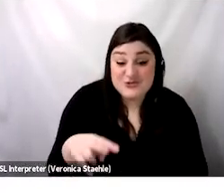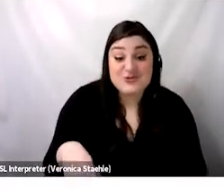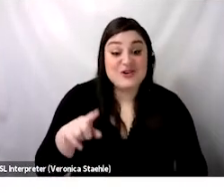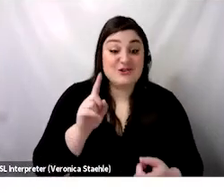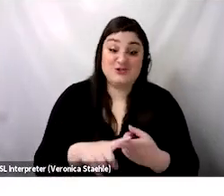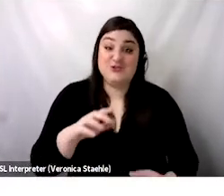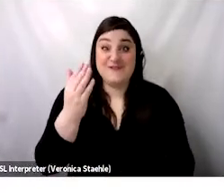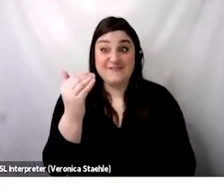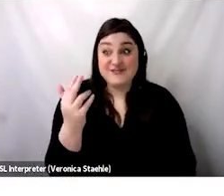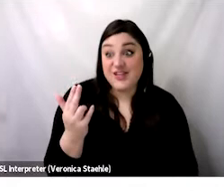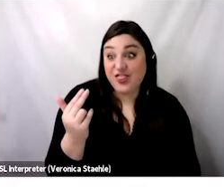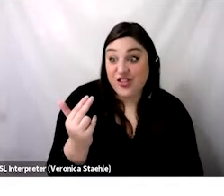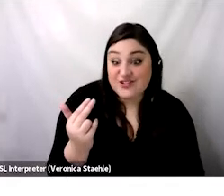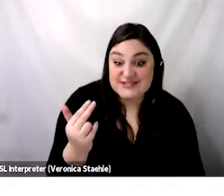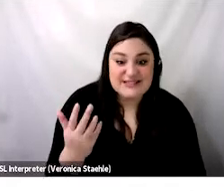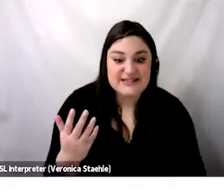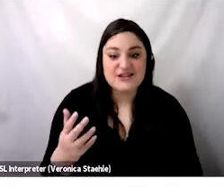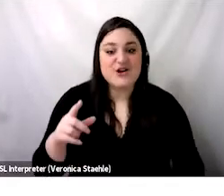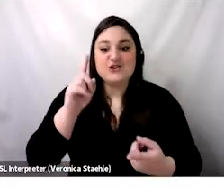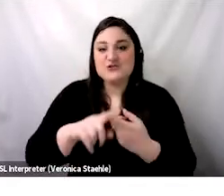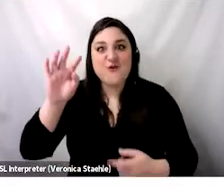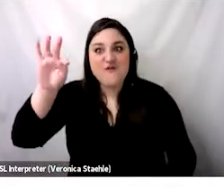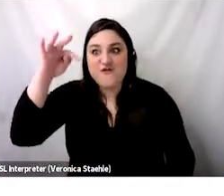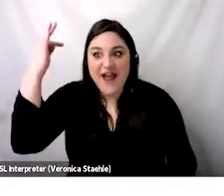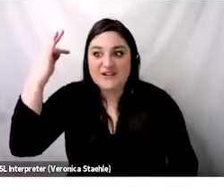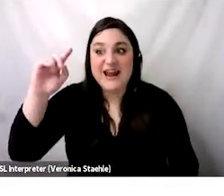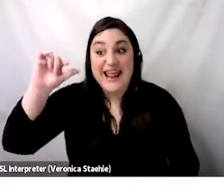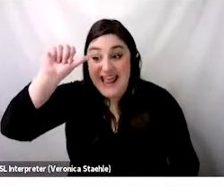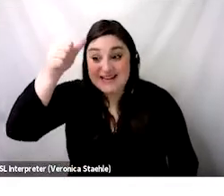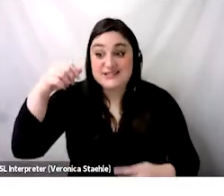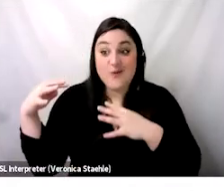Soto, 1539, to the French and Indian War in